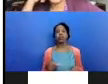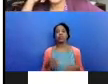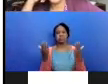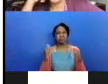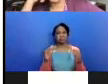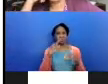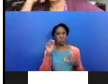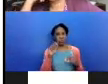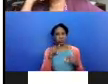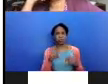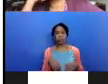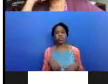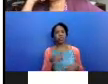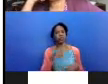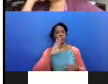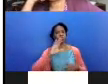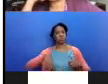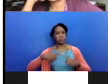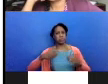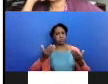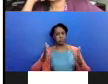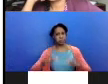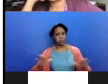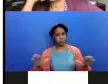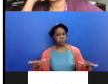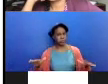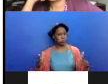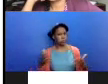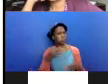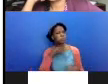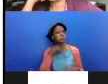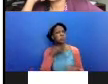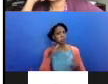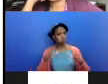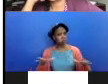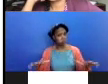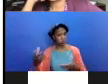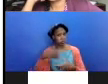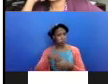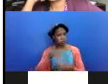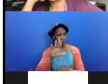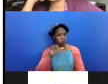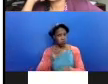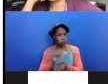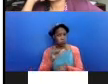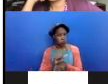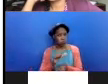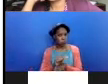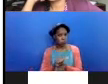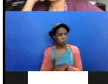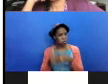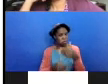people want to know if you ever incorporate children in the work somehow. Yeah, it's a great question. So we do